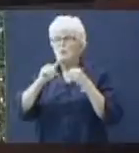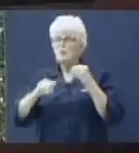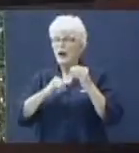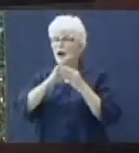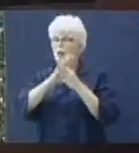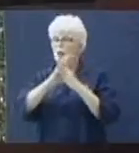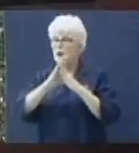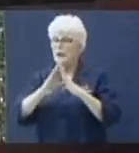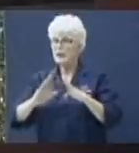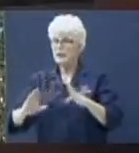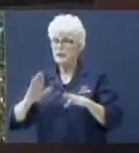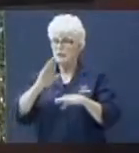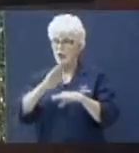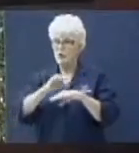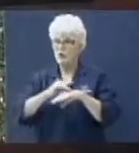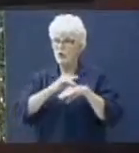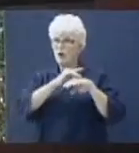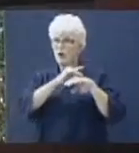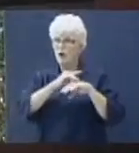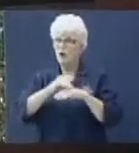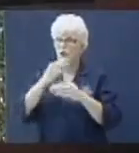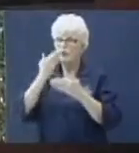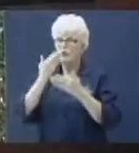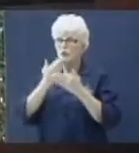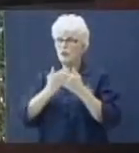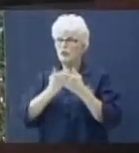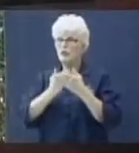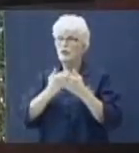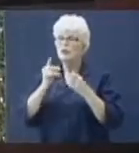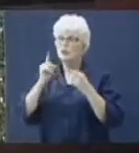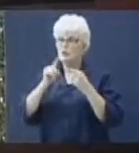on earth, goodwill to